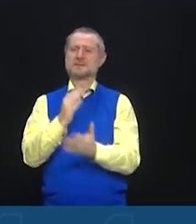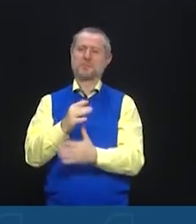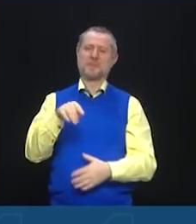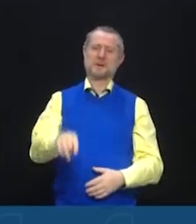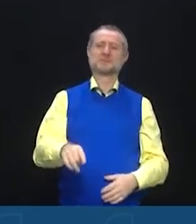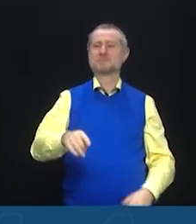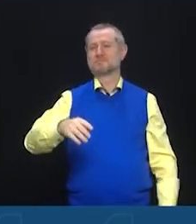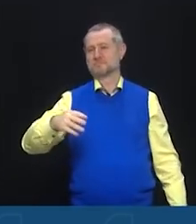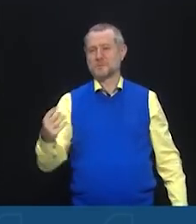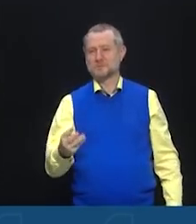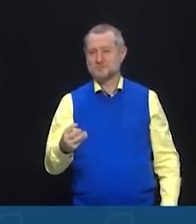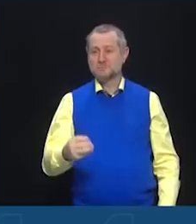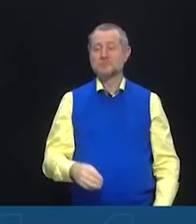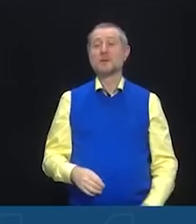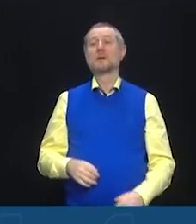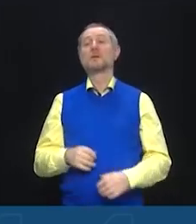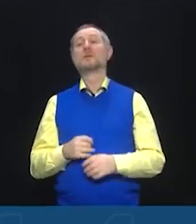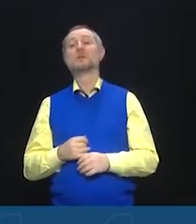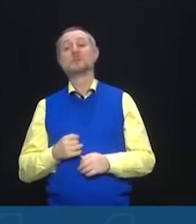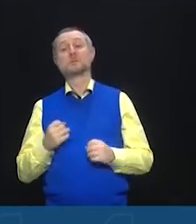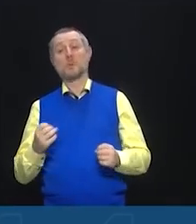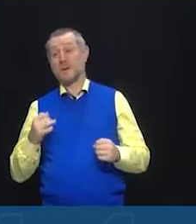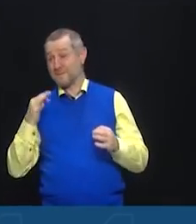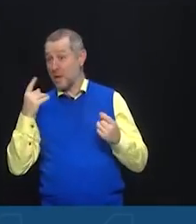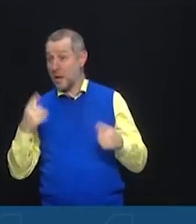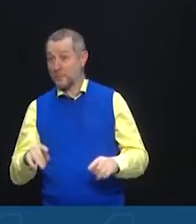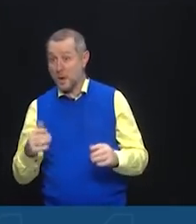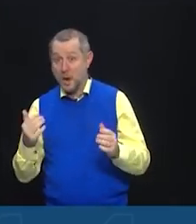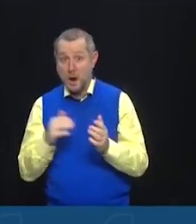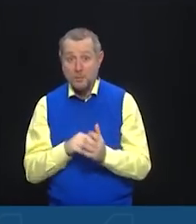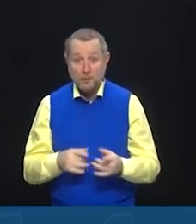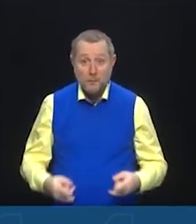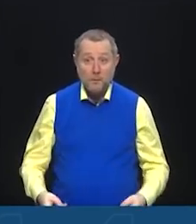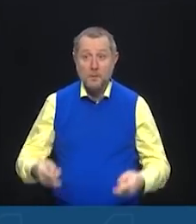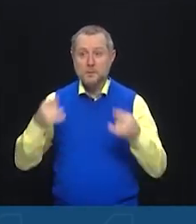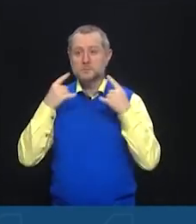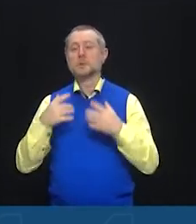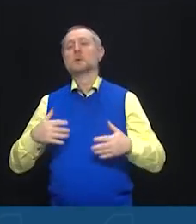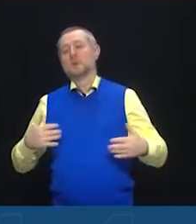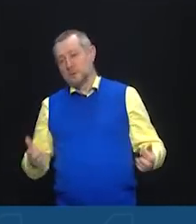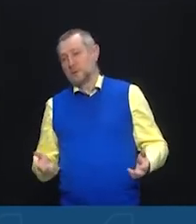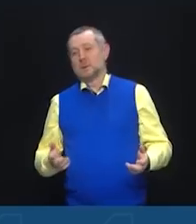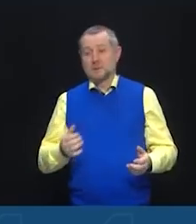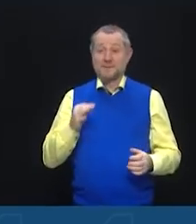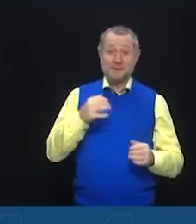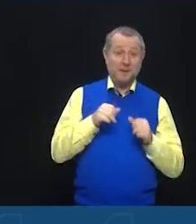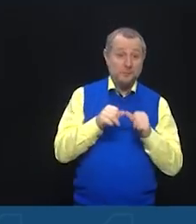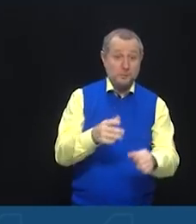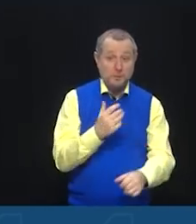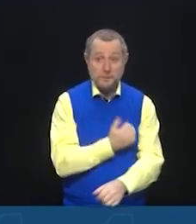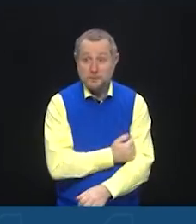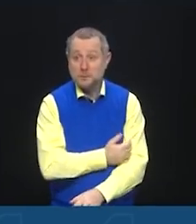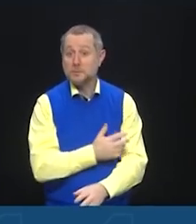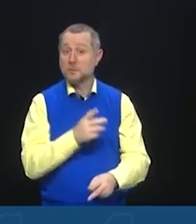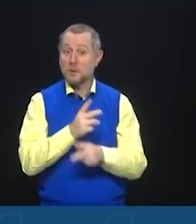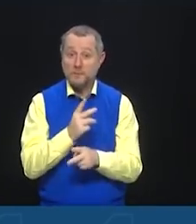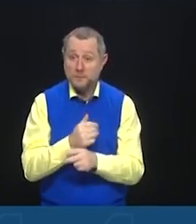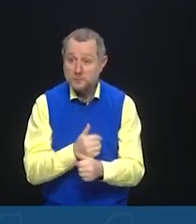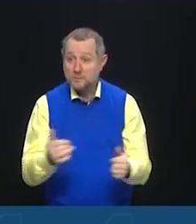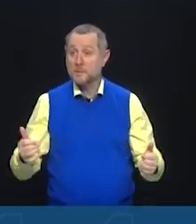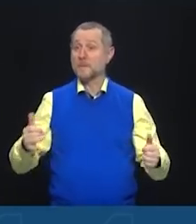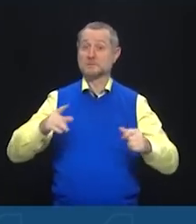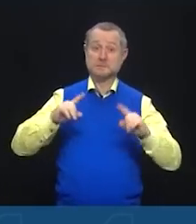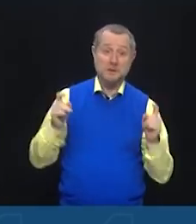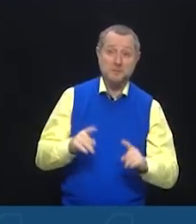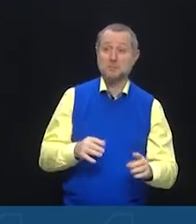of reestablishing masks again, that is an area where we hope that people continue to get vaccinated, continue to protect their health, continue to be tested. If